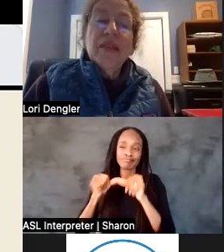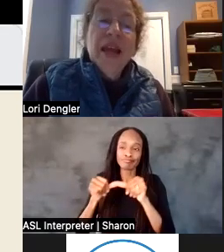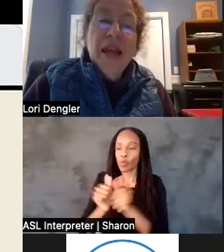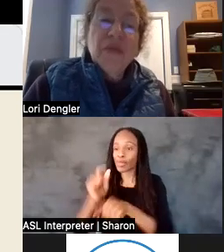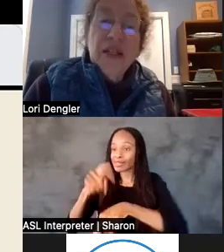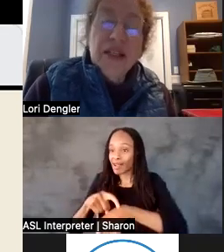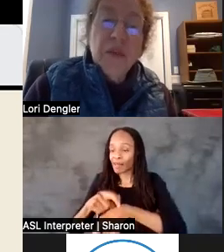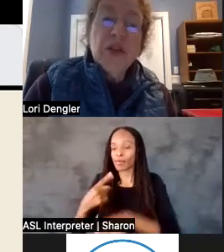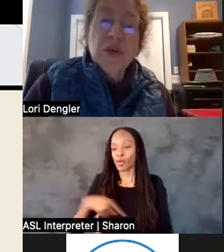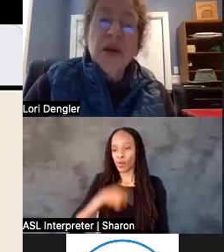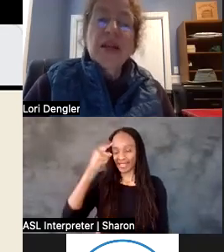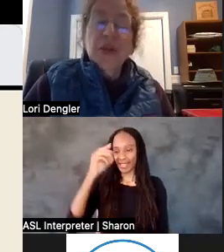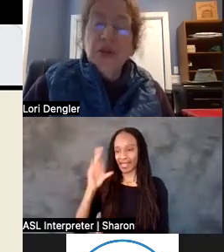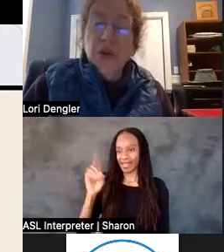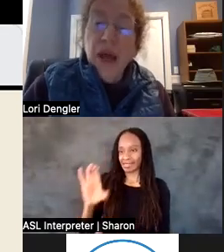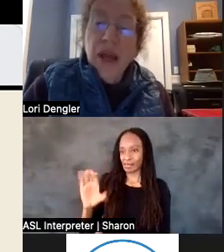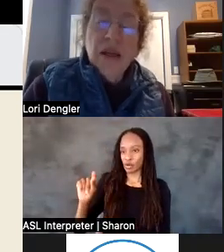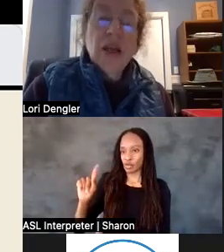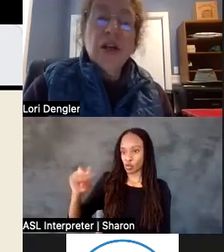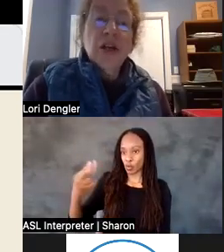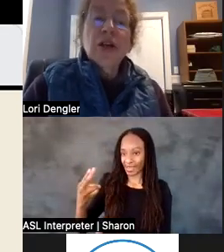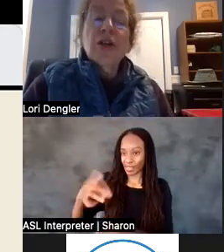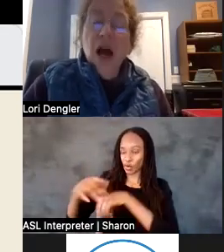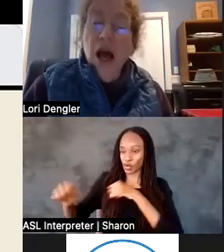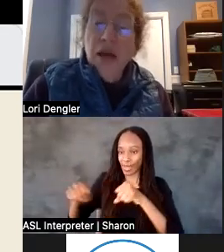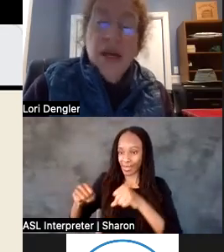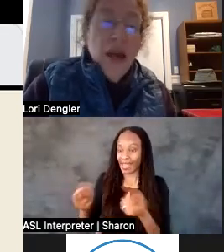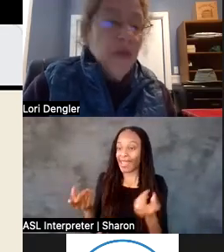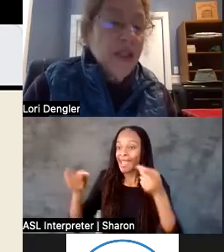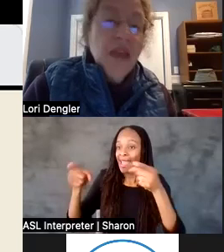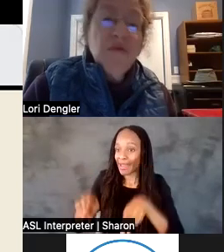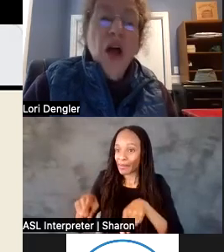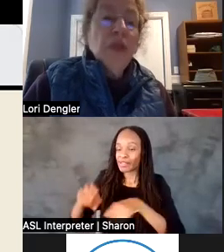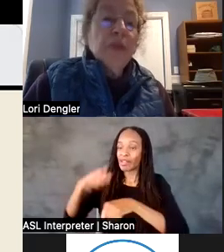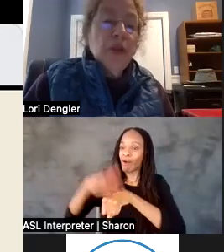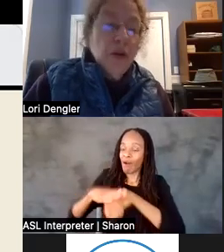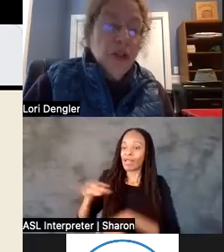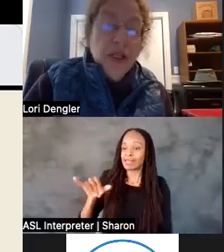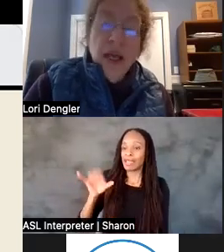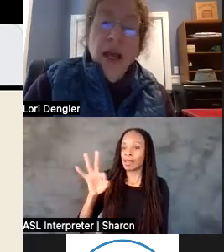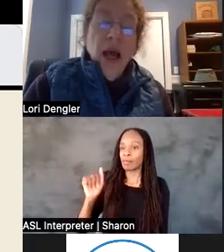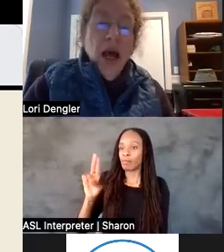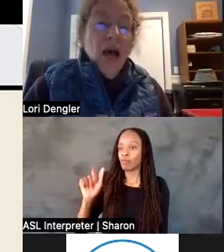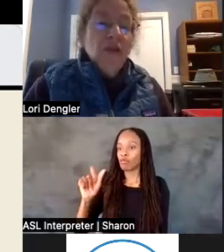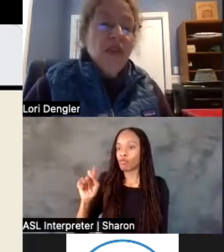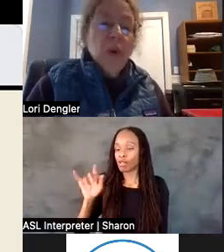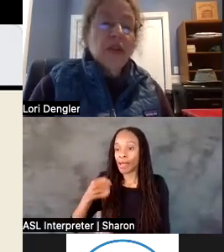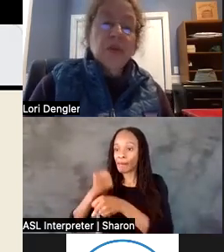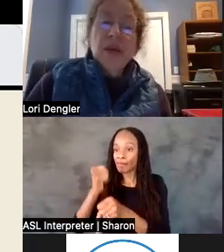we think the December 20th earthquake occurred on the same fault that produced